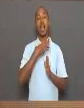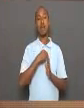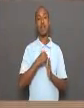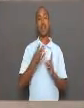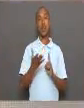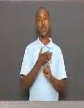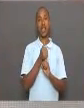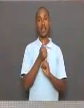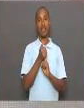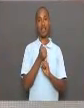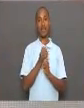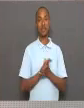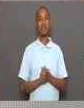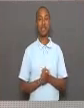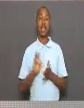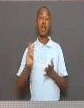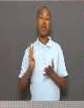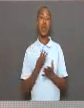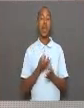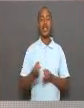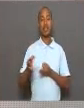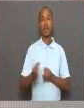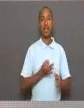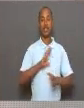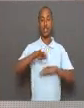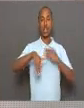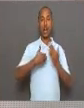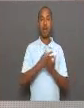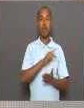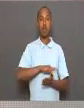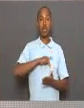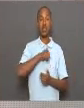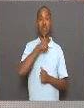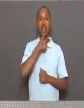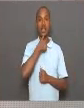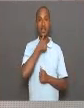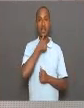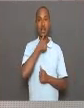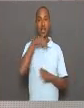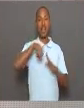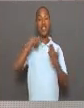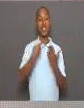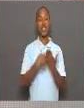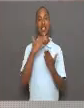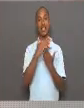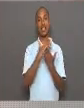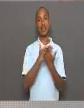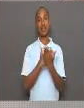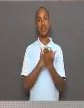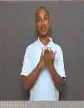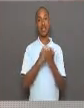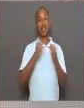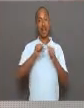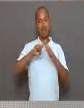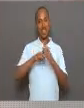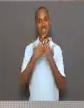contain. We will explain the general properties of acids in this lesson. Shall we